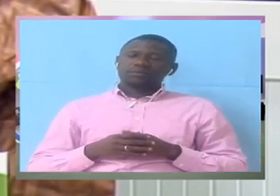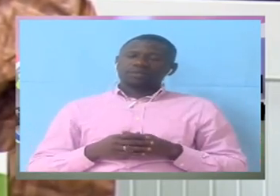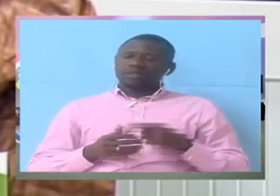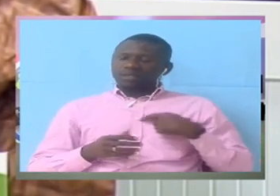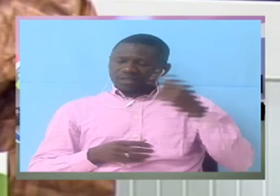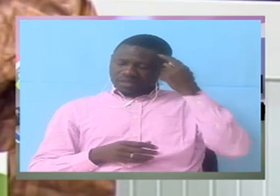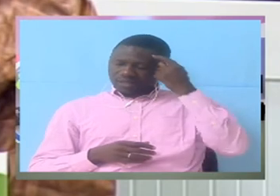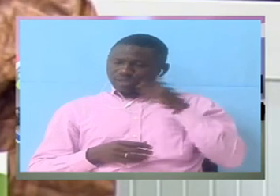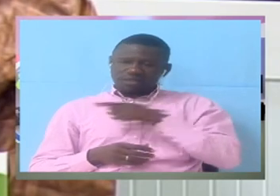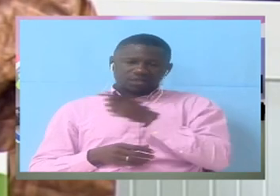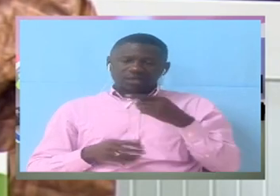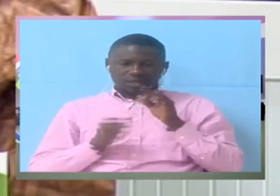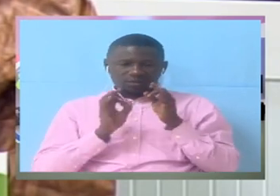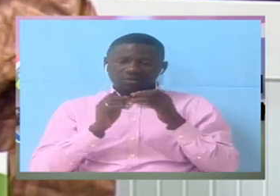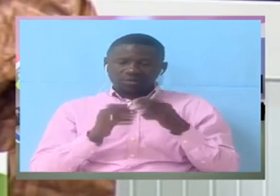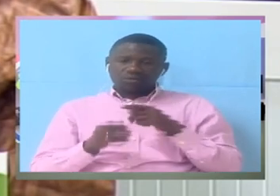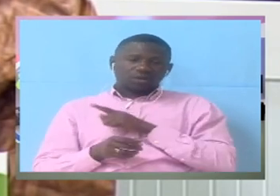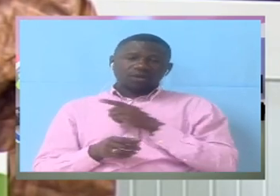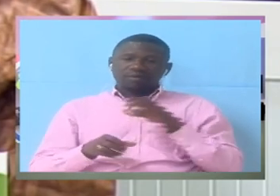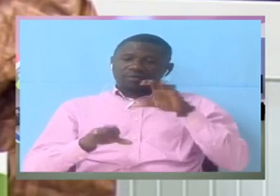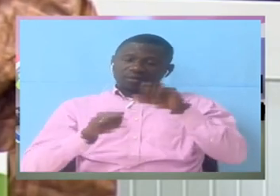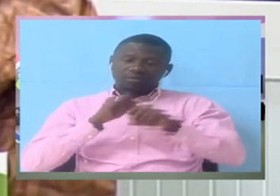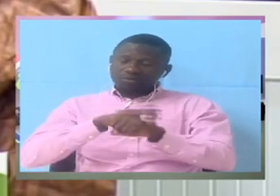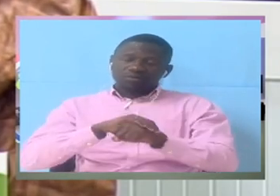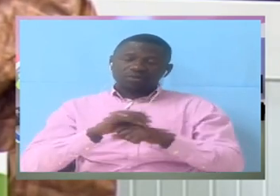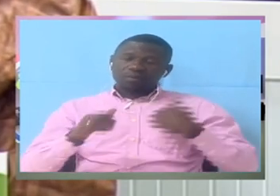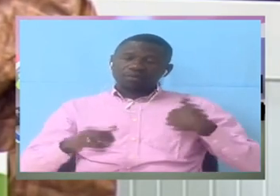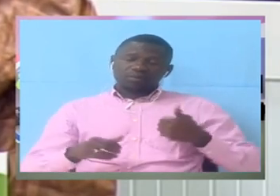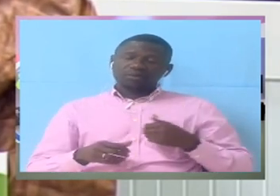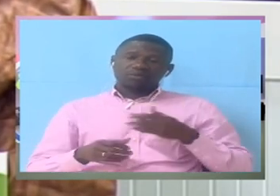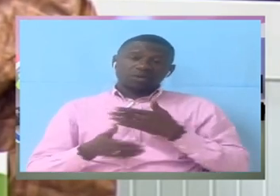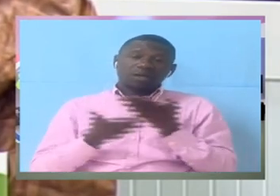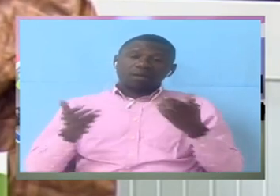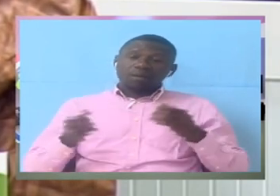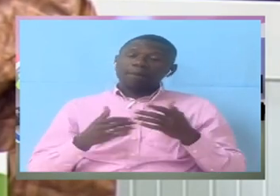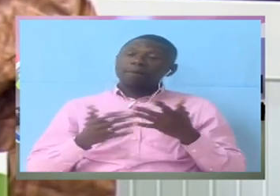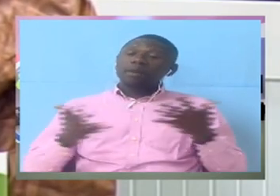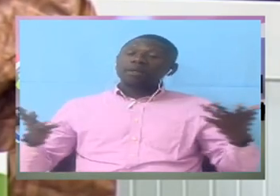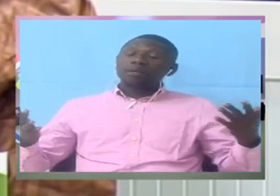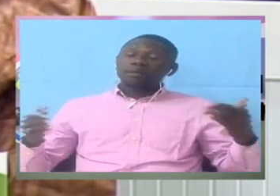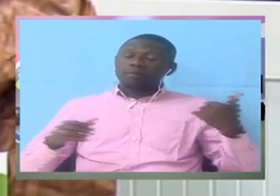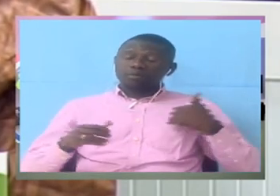I think they told them that we have captured the guys. That was why that large crowd came out.